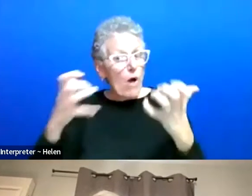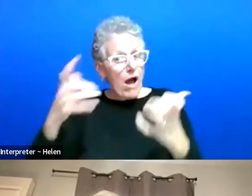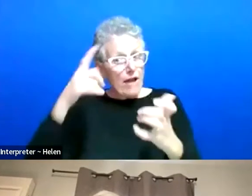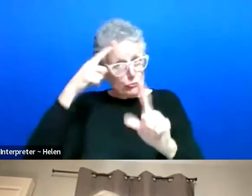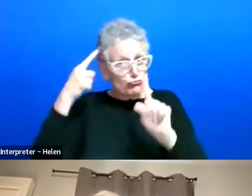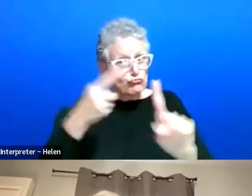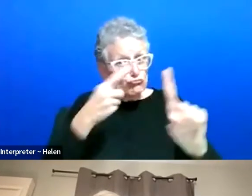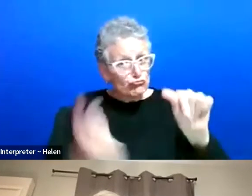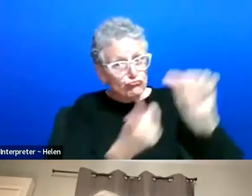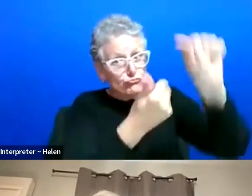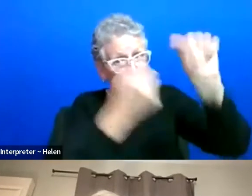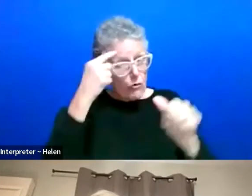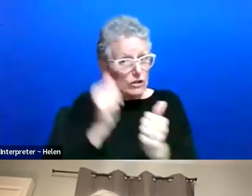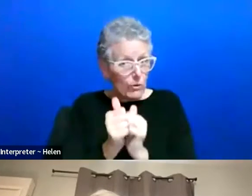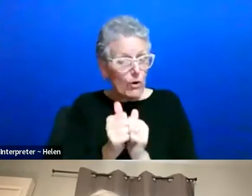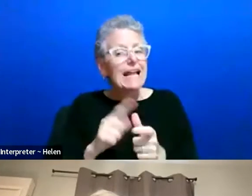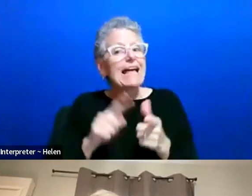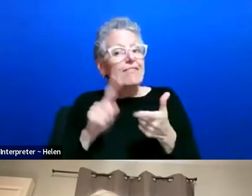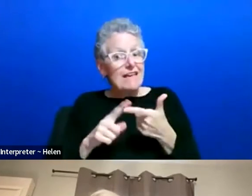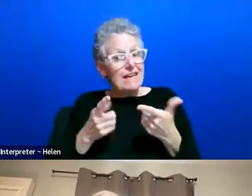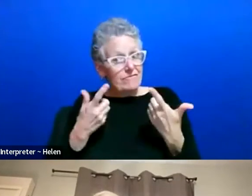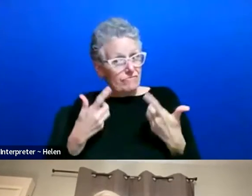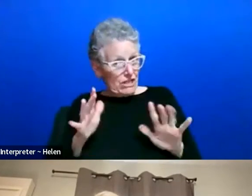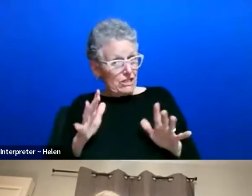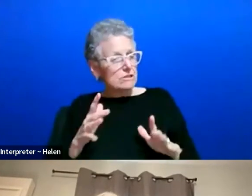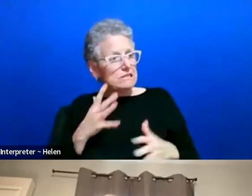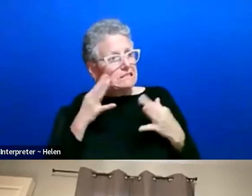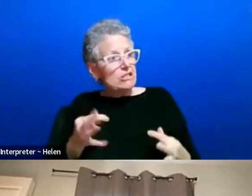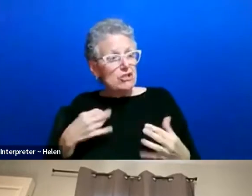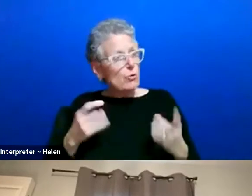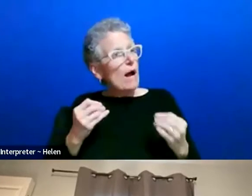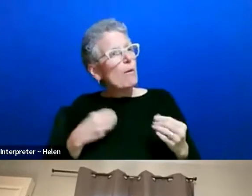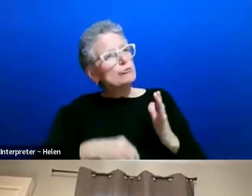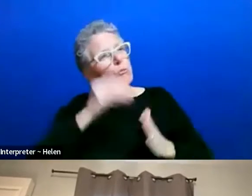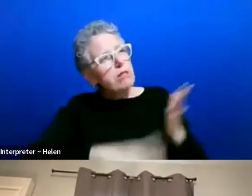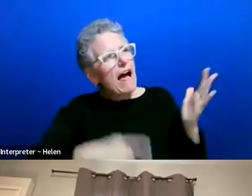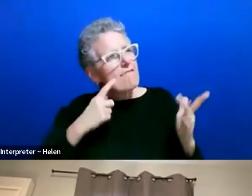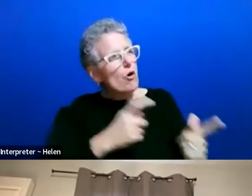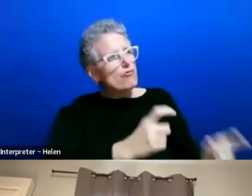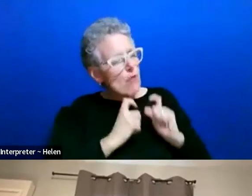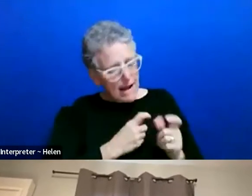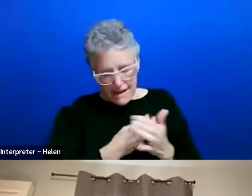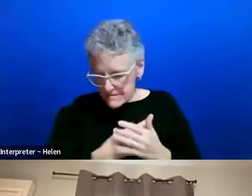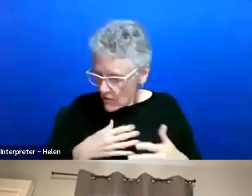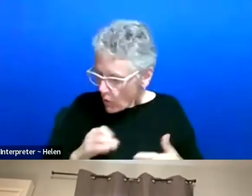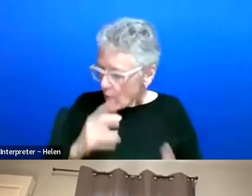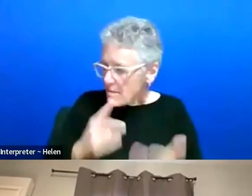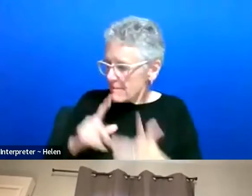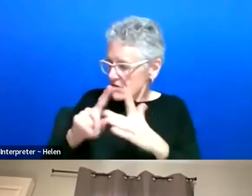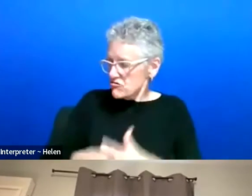from there, it's really a decision on whether or not you would, apply for a grant or seek the funds like a